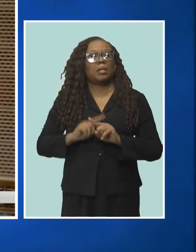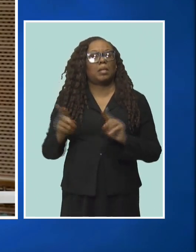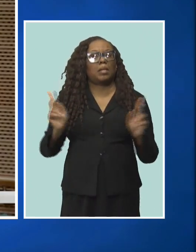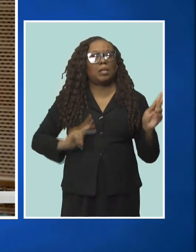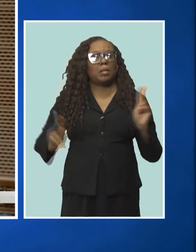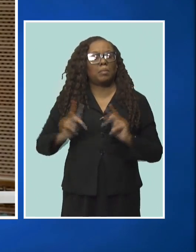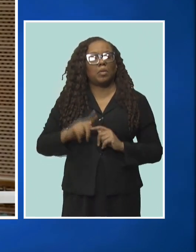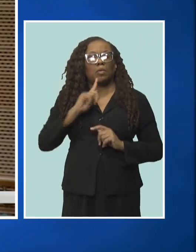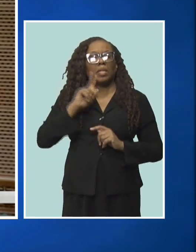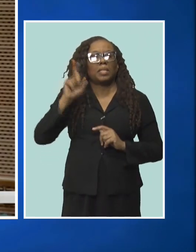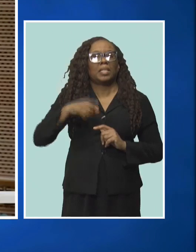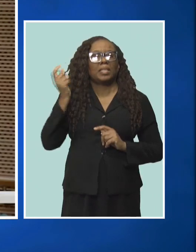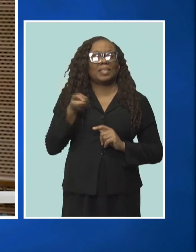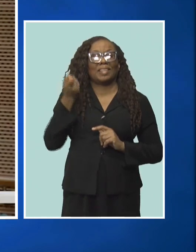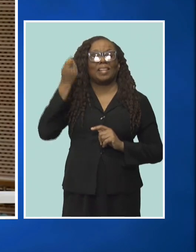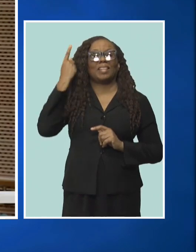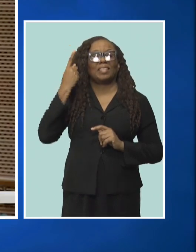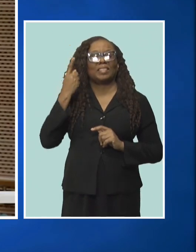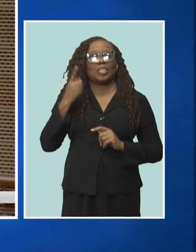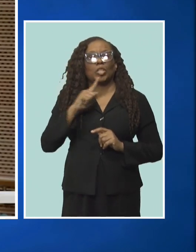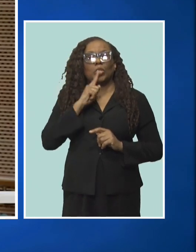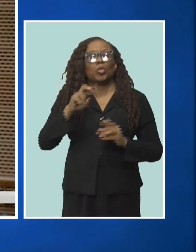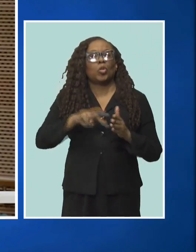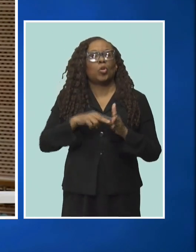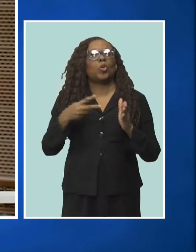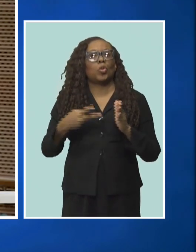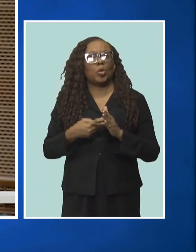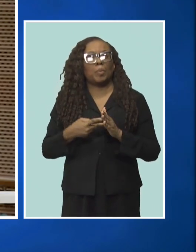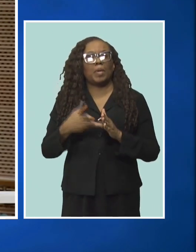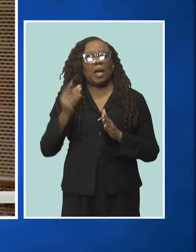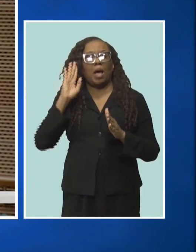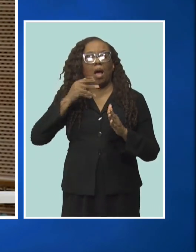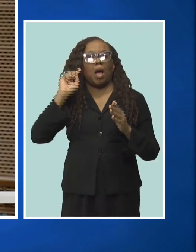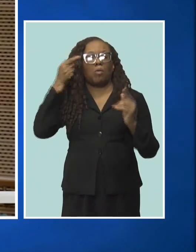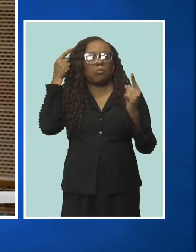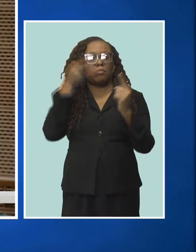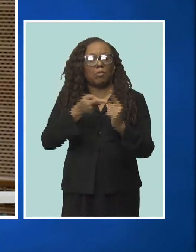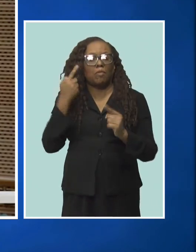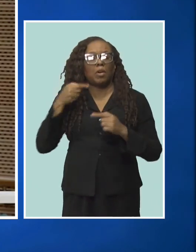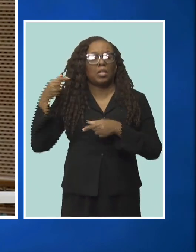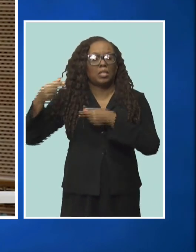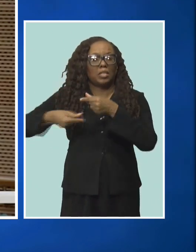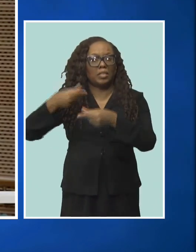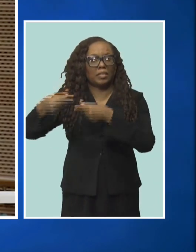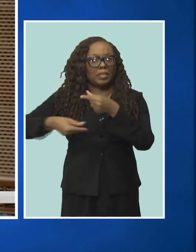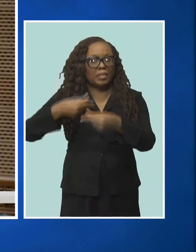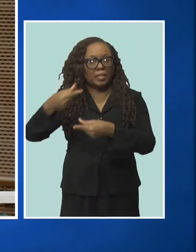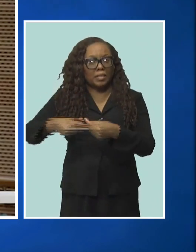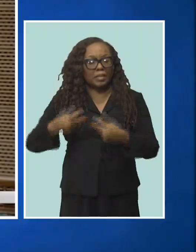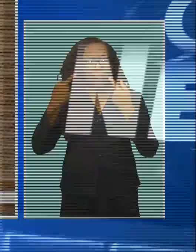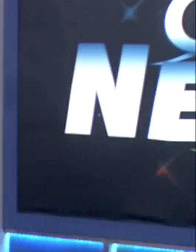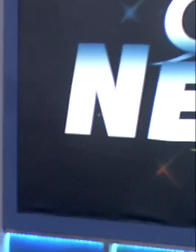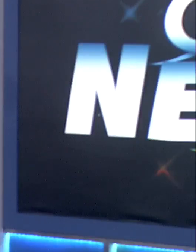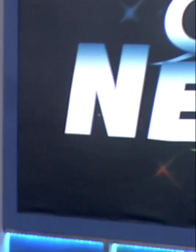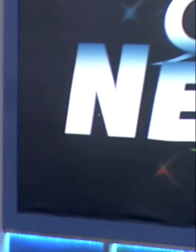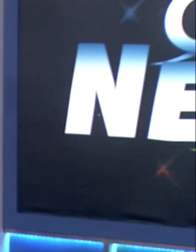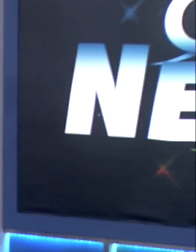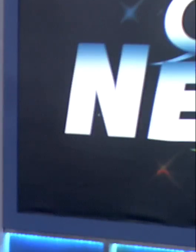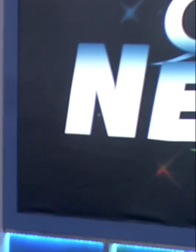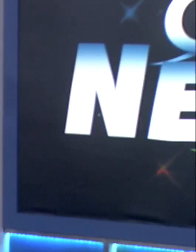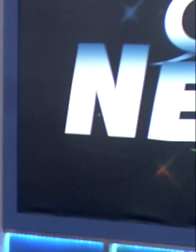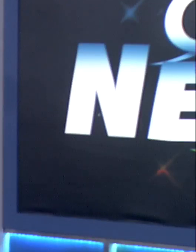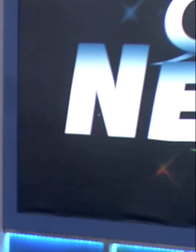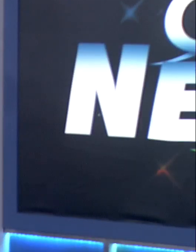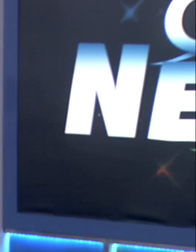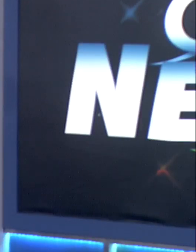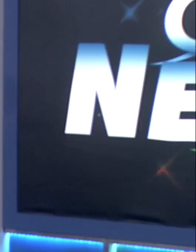the context in which he spoke and the mission which must be ours for generations until it is achieved.